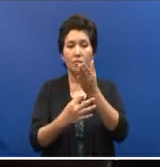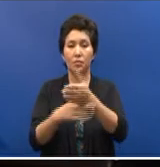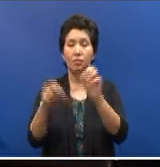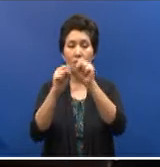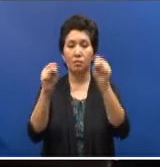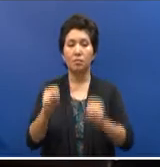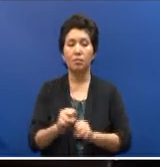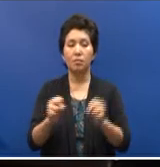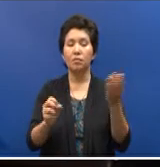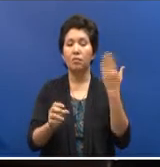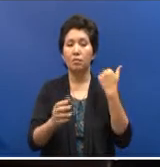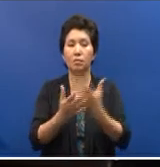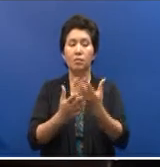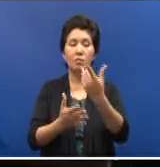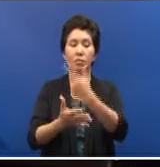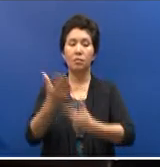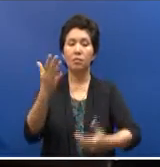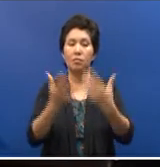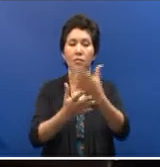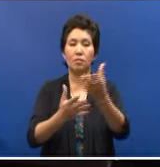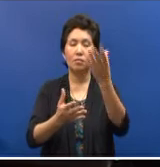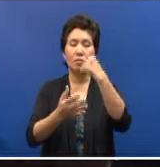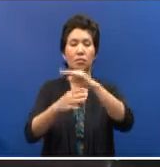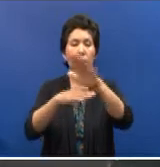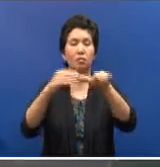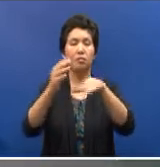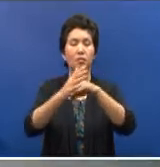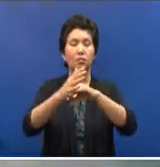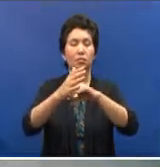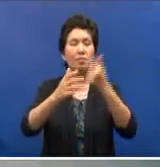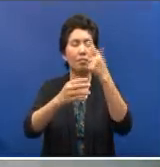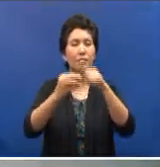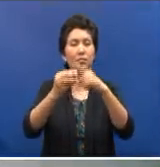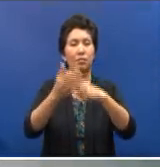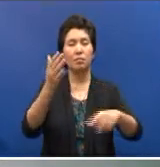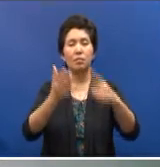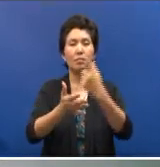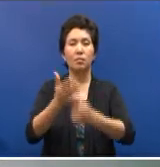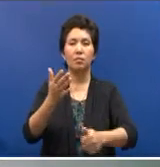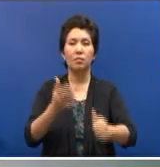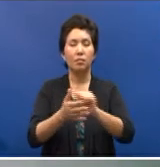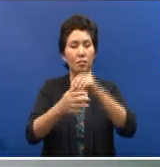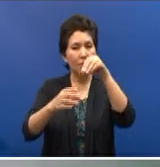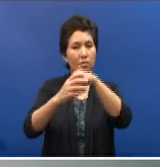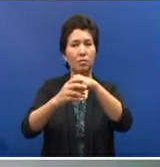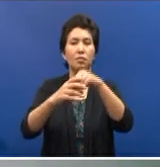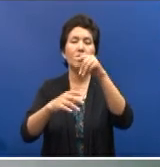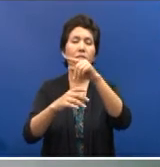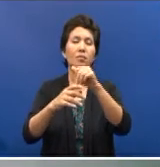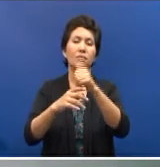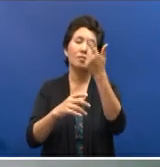before. Okay, we have learned what egalitarian is all about. In this egalitarian